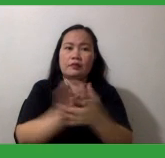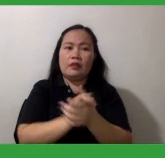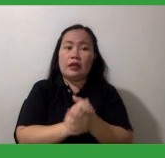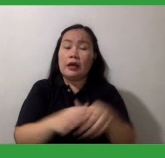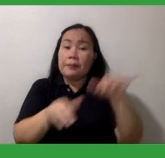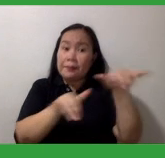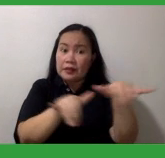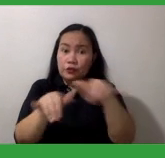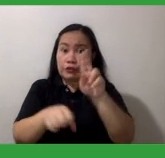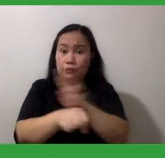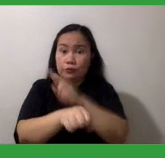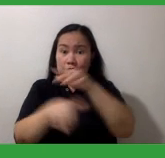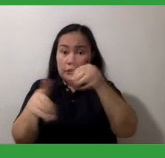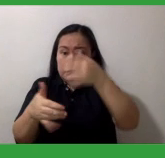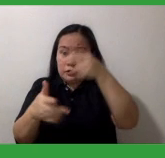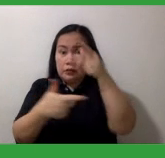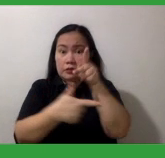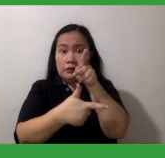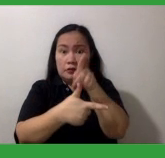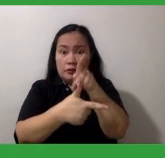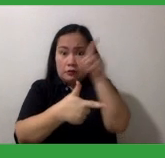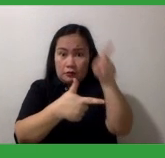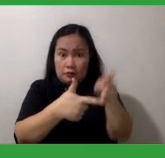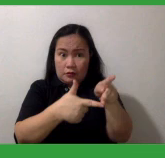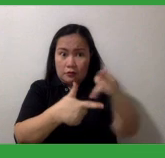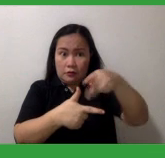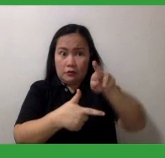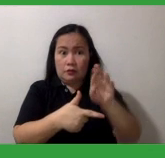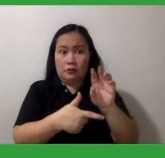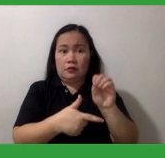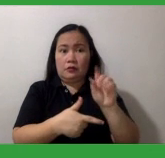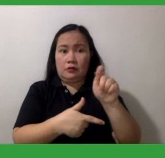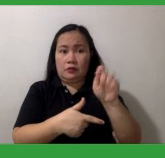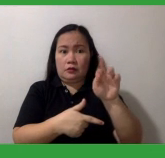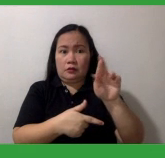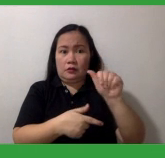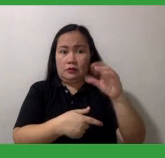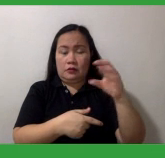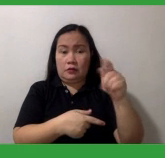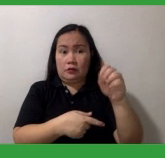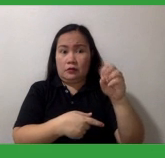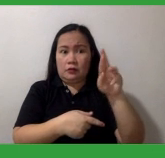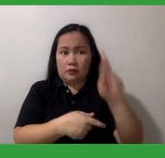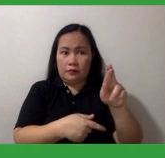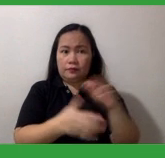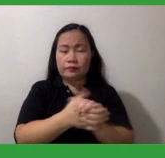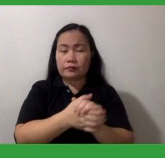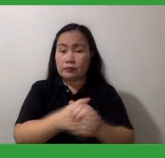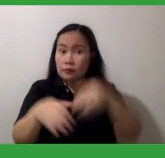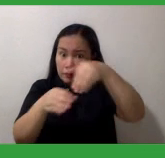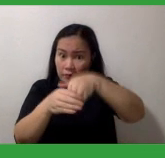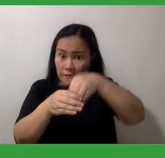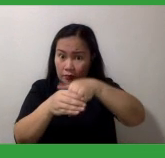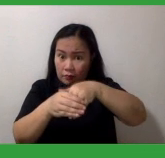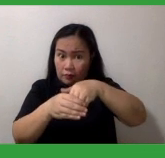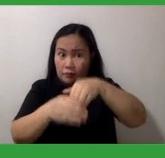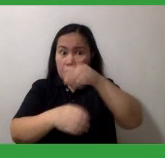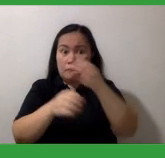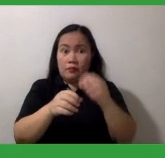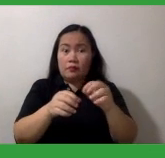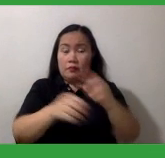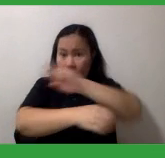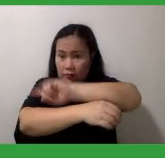protractor. The inner scale is read in a counterclockwise direction, while the outer scale is read in a clockwise